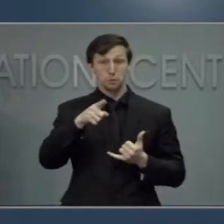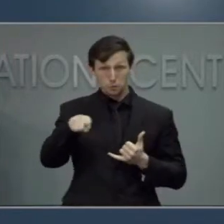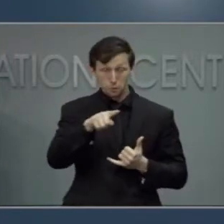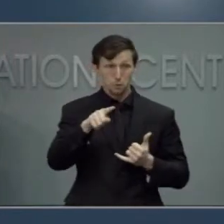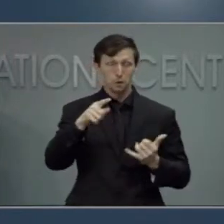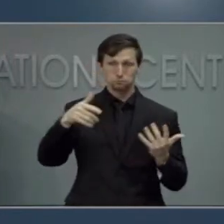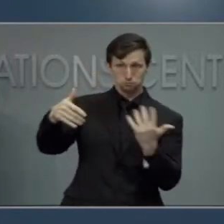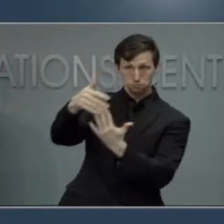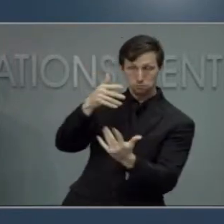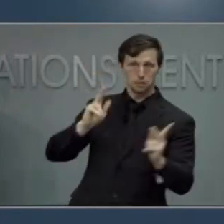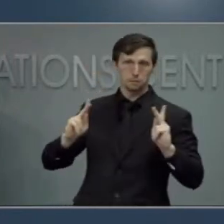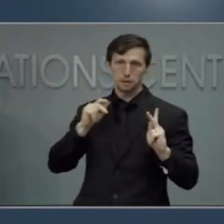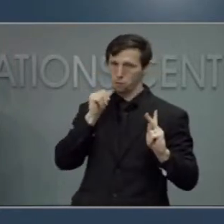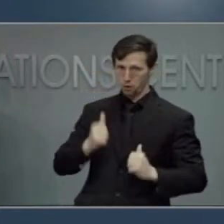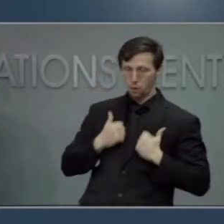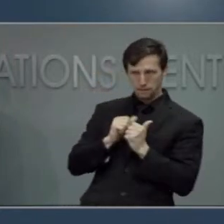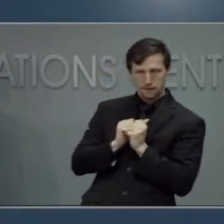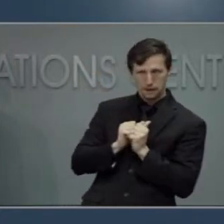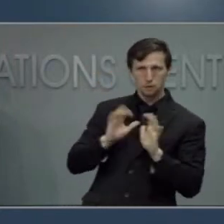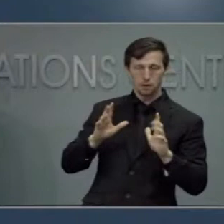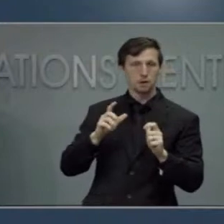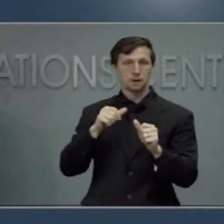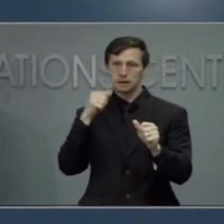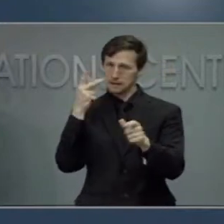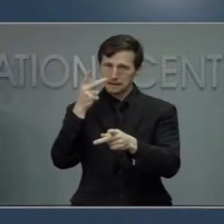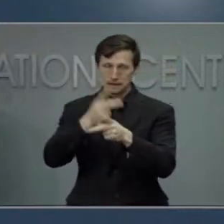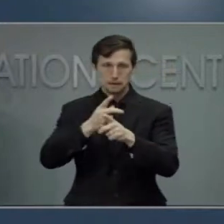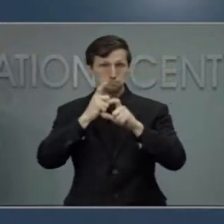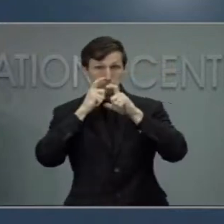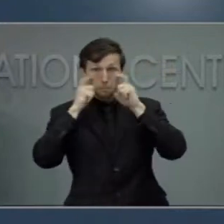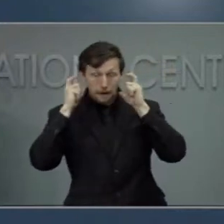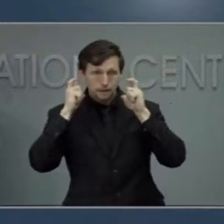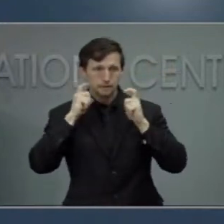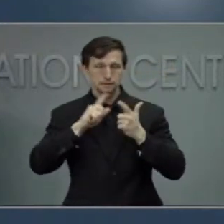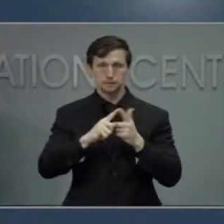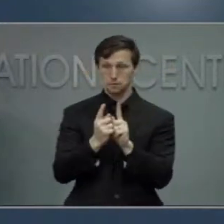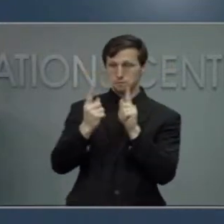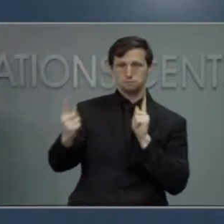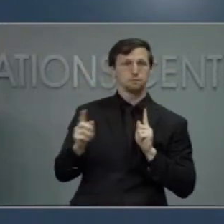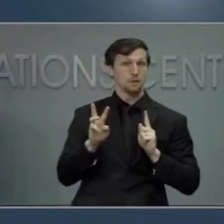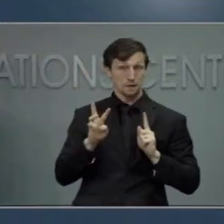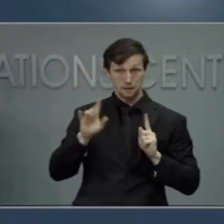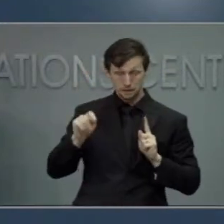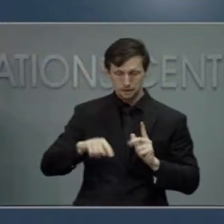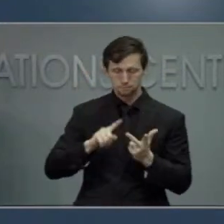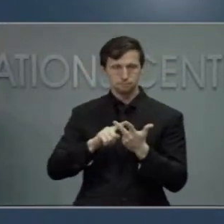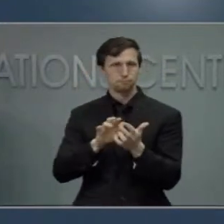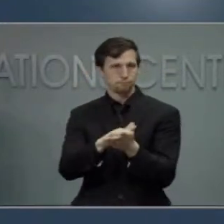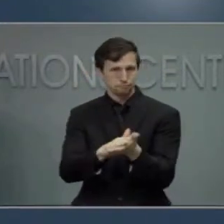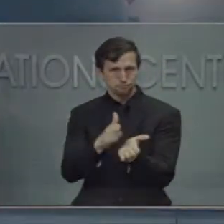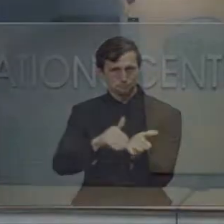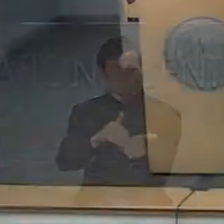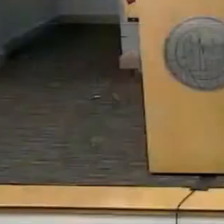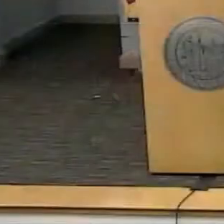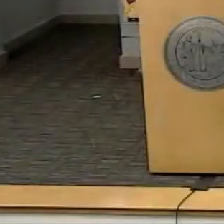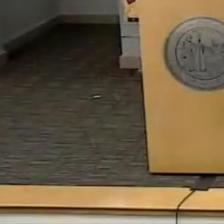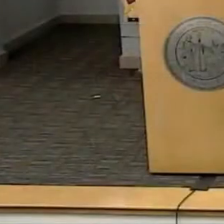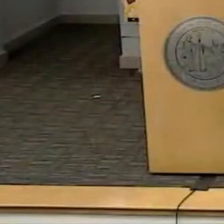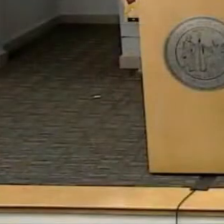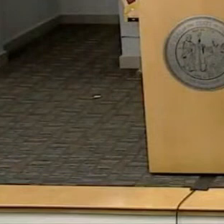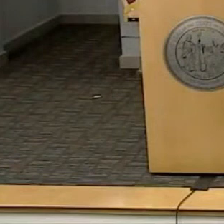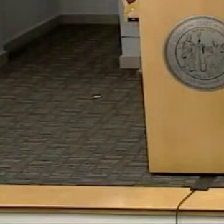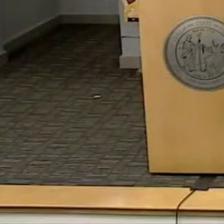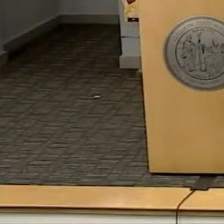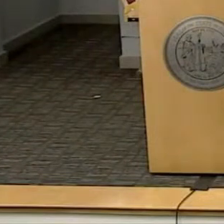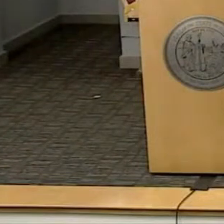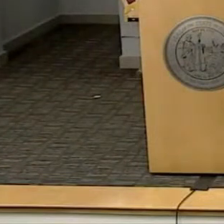with, keep wearing your mask over your mouth and nose, wait 6 feet apart, and wash your hands often. Thank you, Governor.